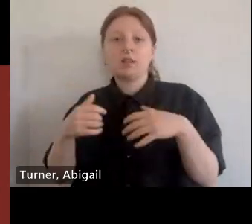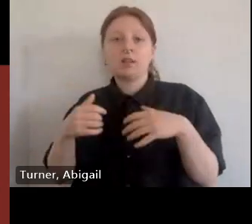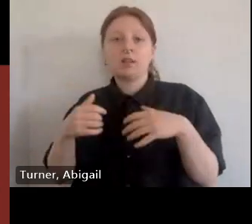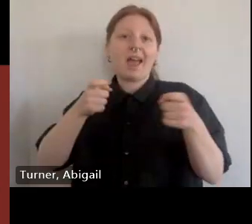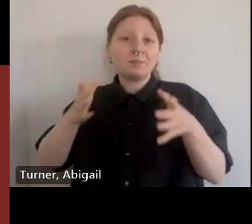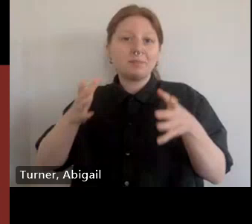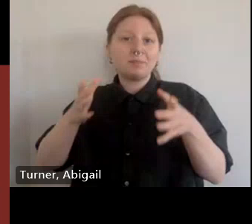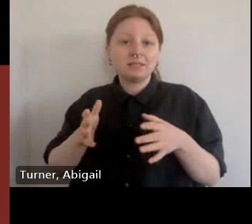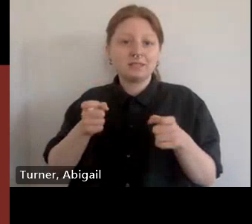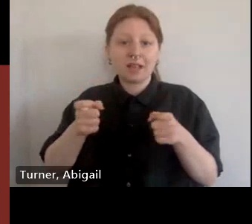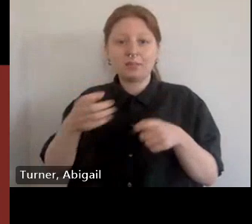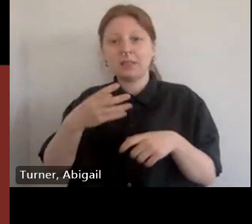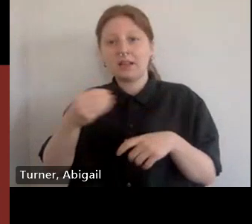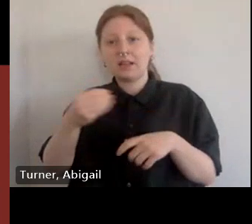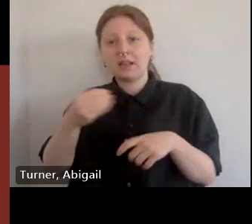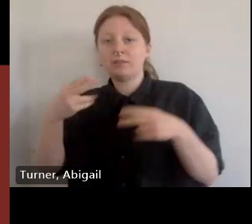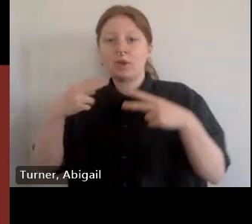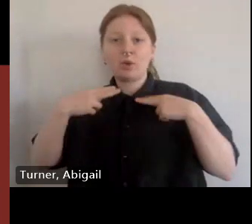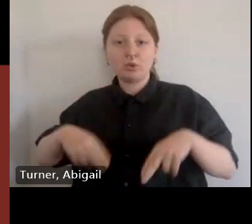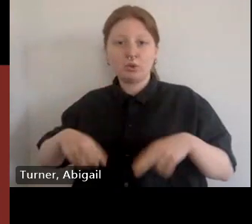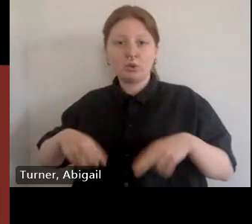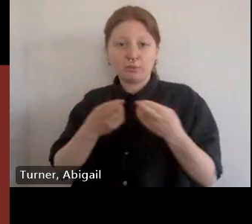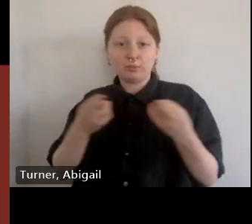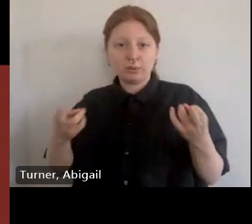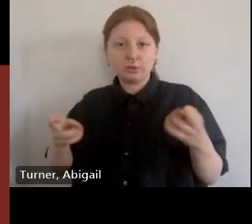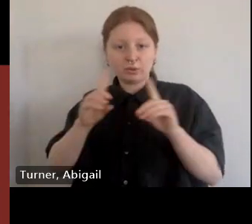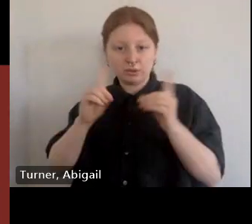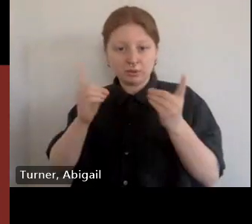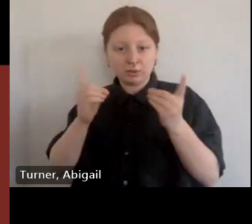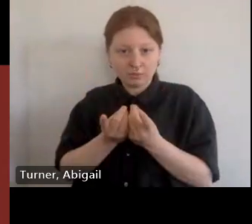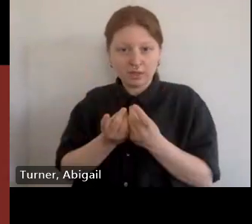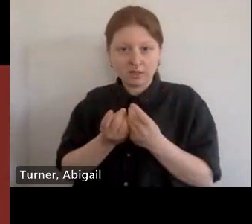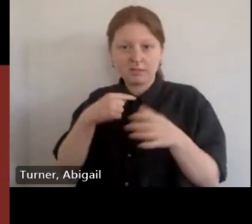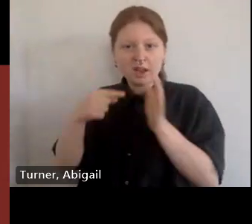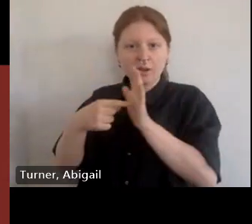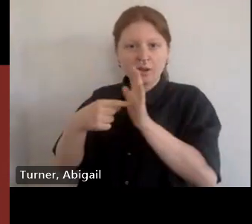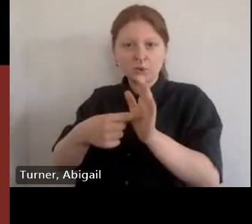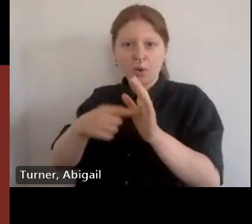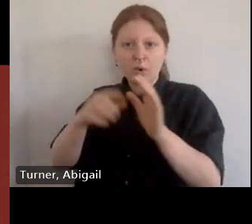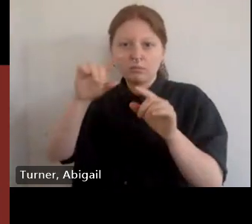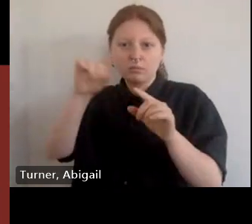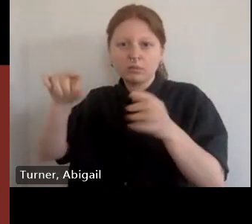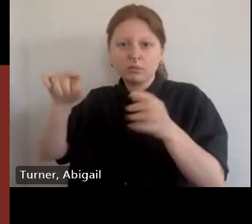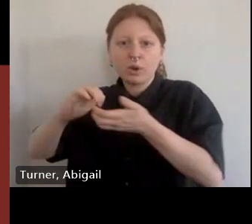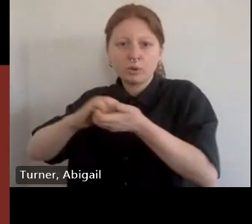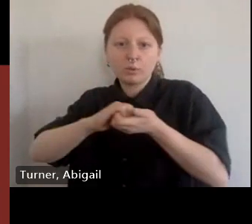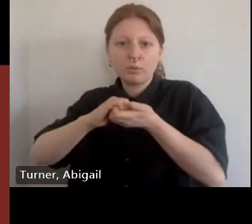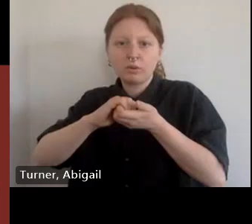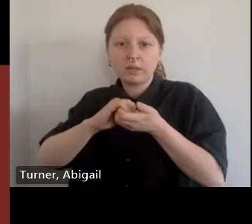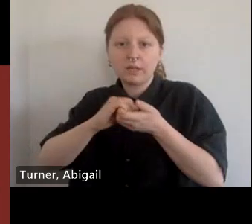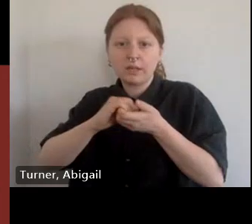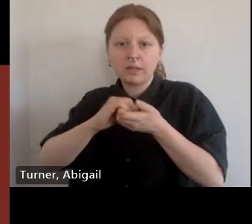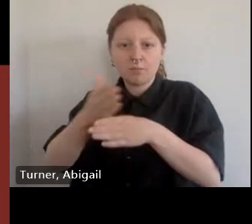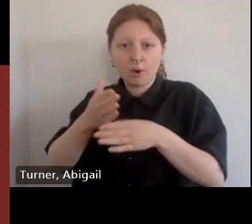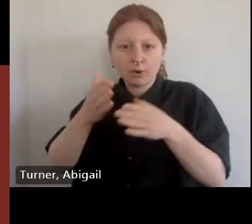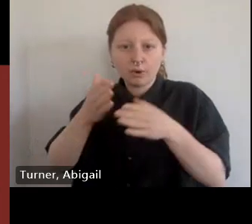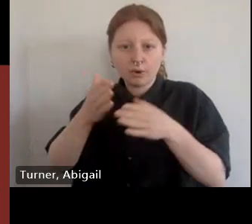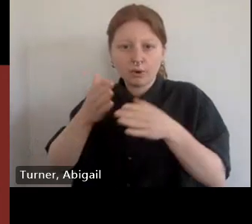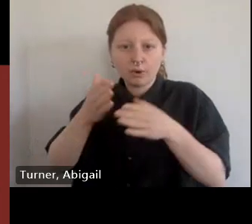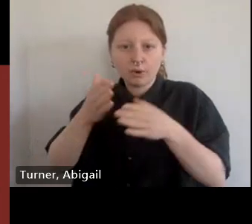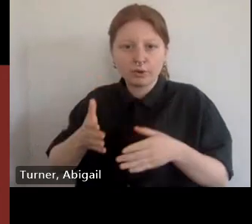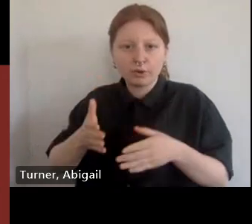resources department, which I've outlined in this Venn diagram with the communities and partnerships, just so you can see the differences between what a community